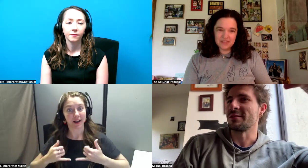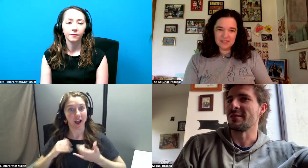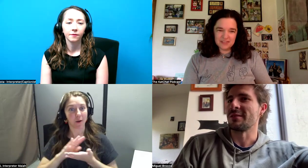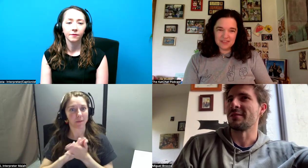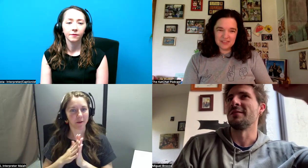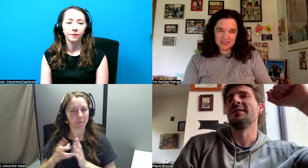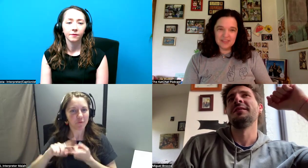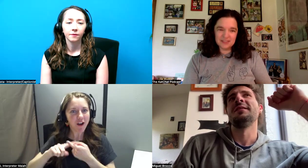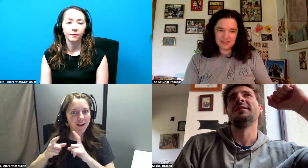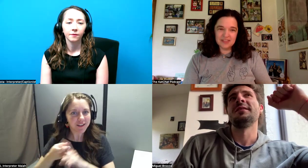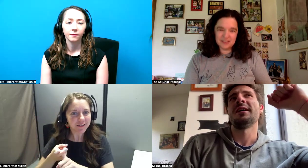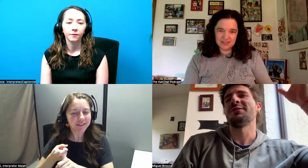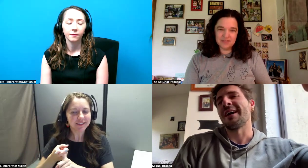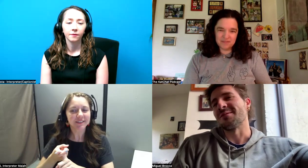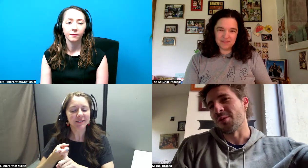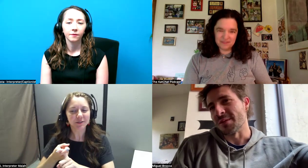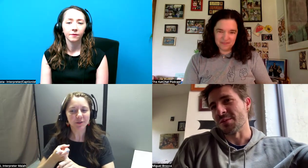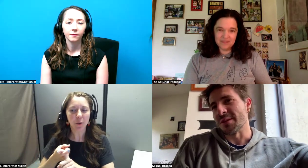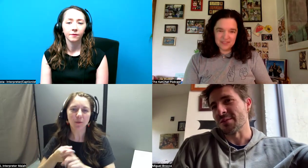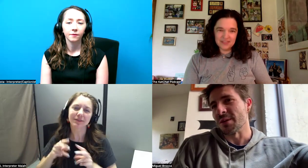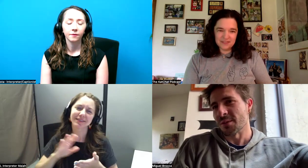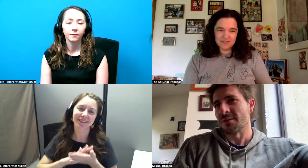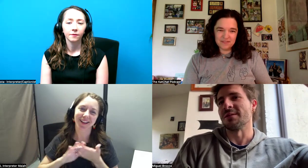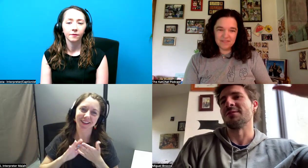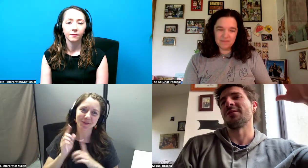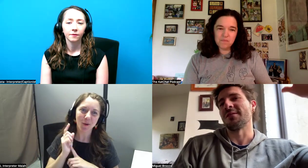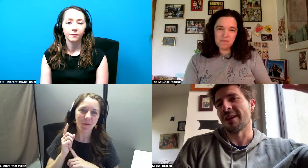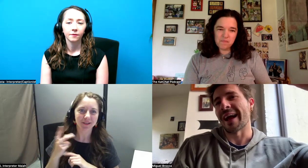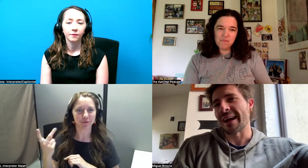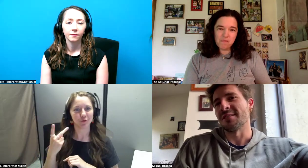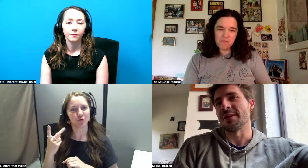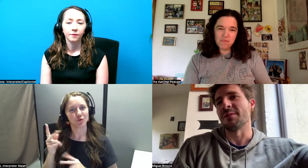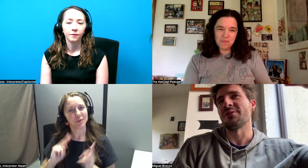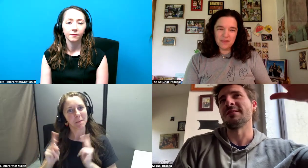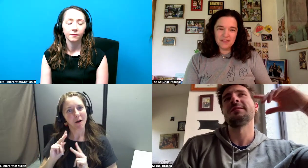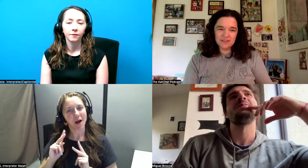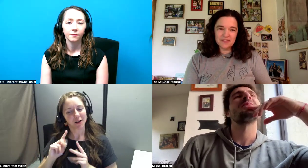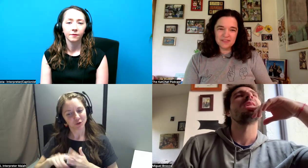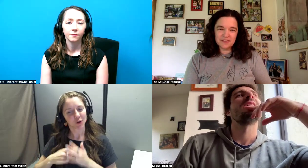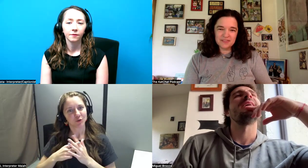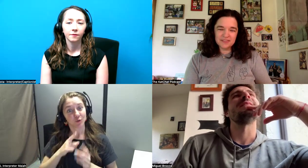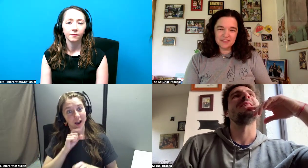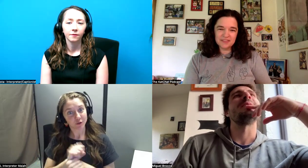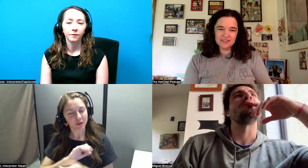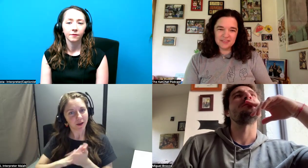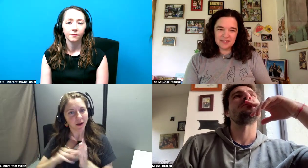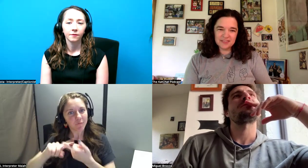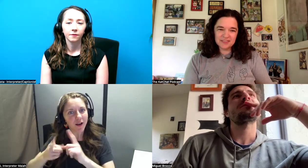is a very nice moment between two people when you start like actually becoming friends.